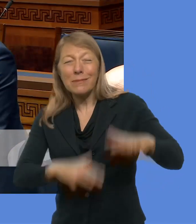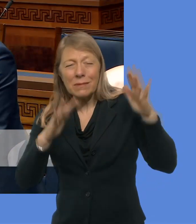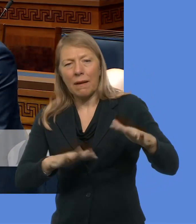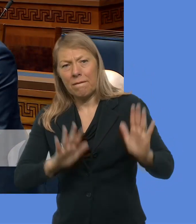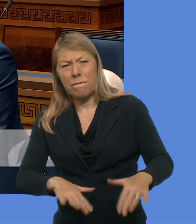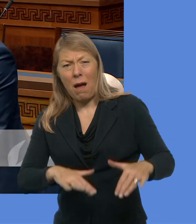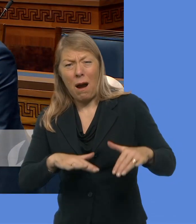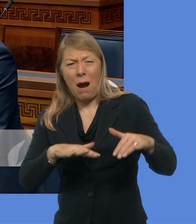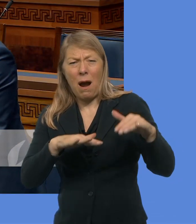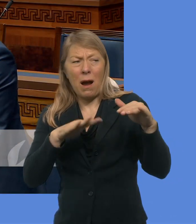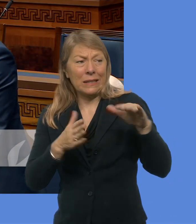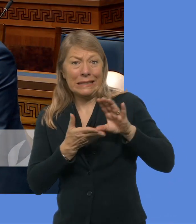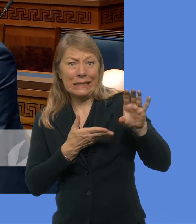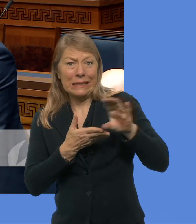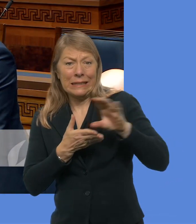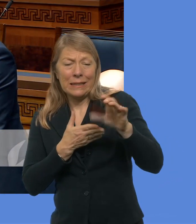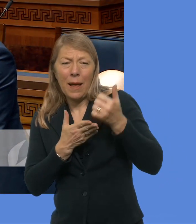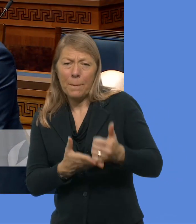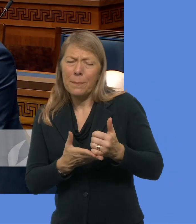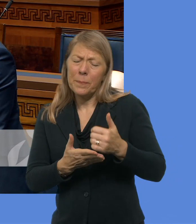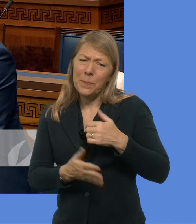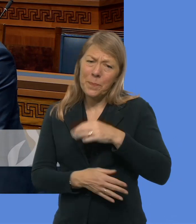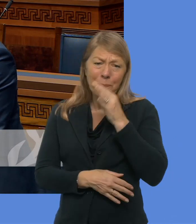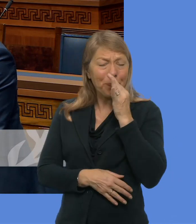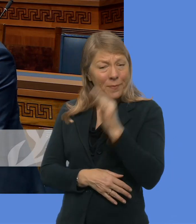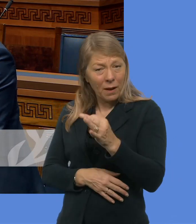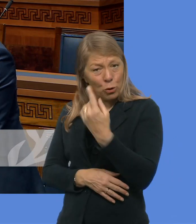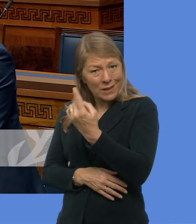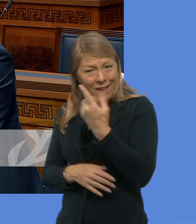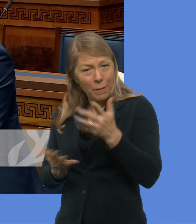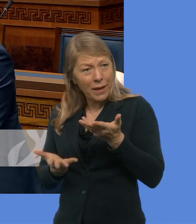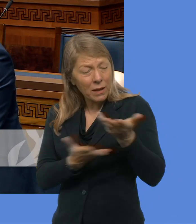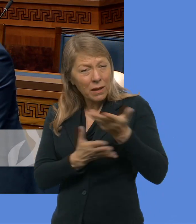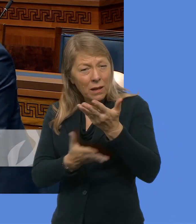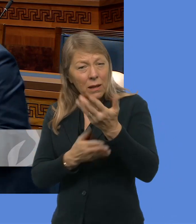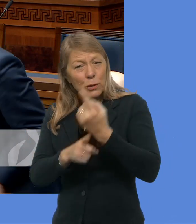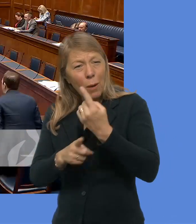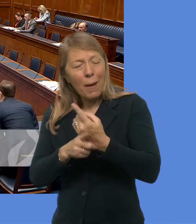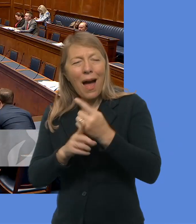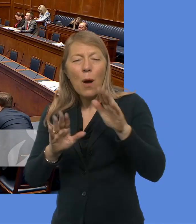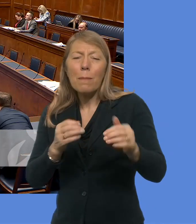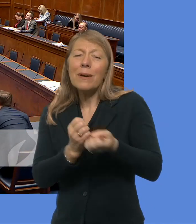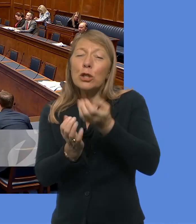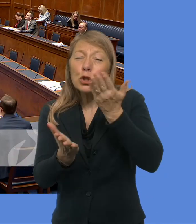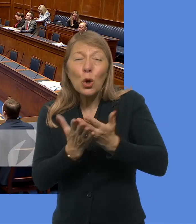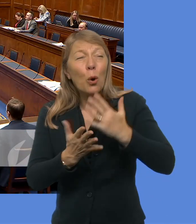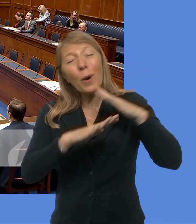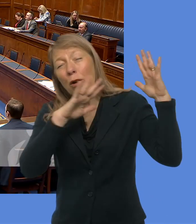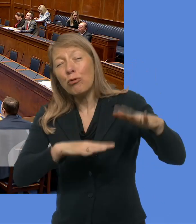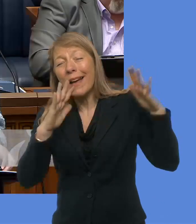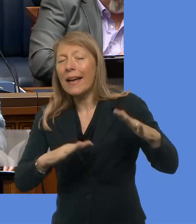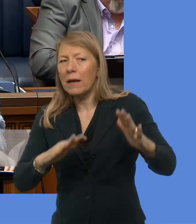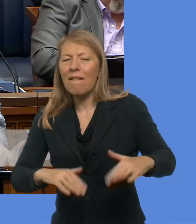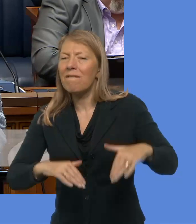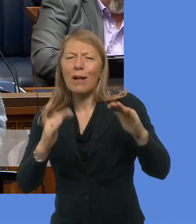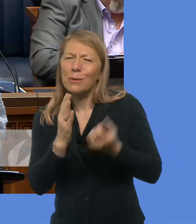any engagement that she's been able to have at this stage with the Minister for Infrastructure around flood prevention and alleviation schemes? Minister. And the